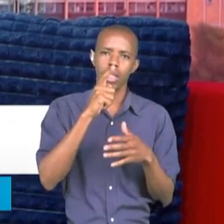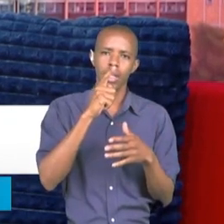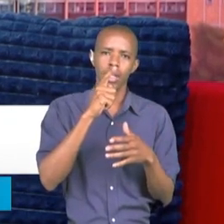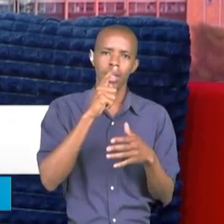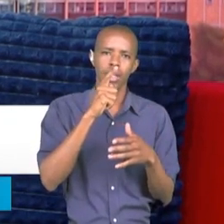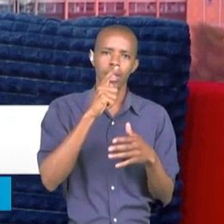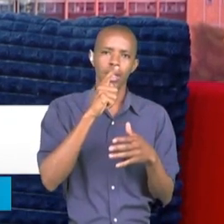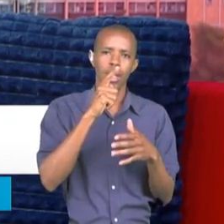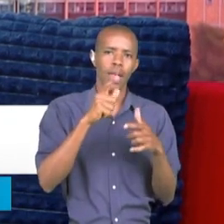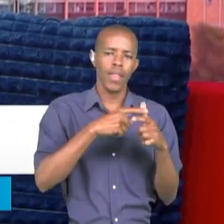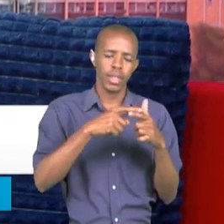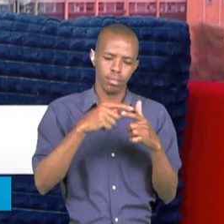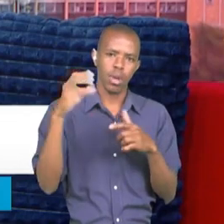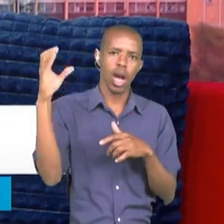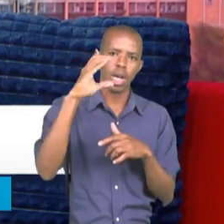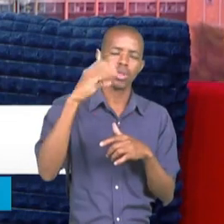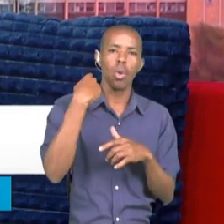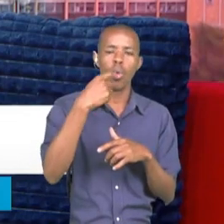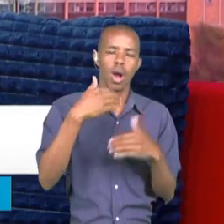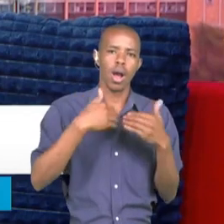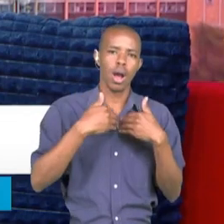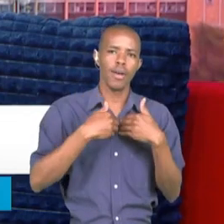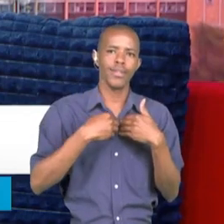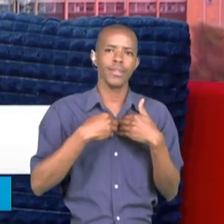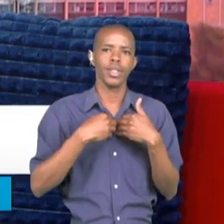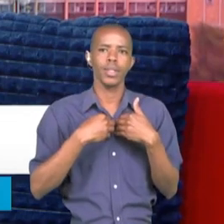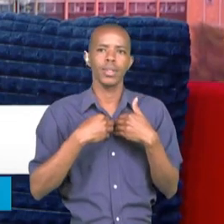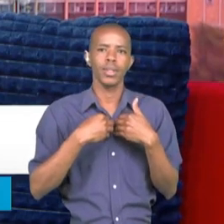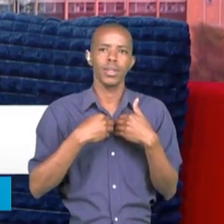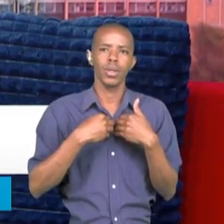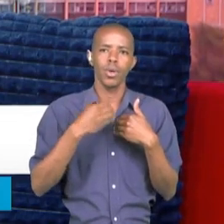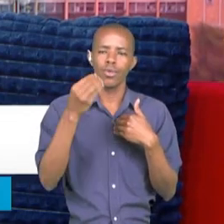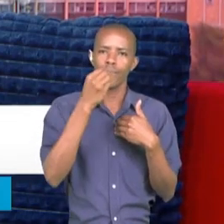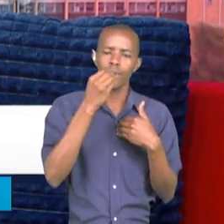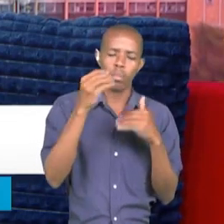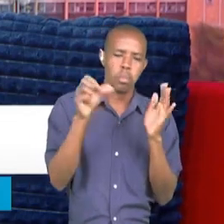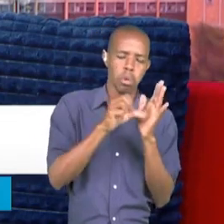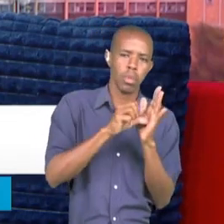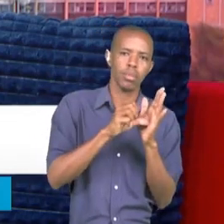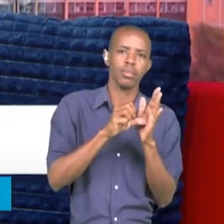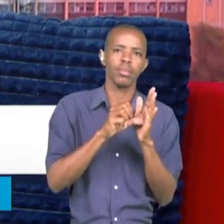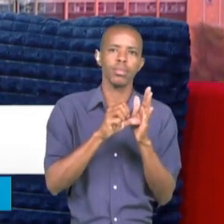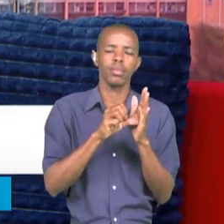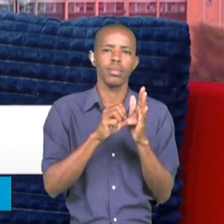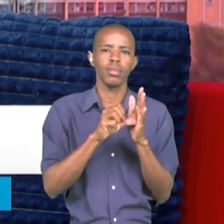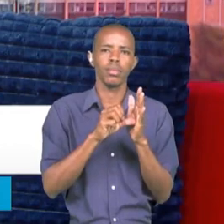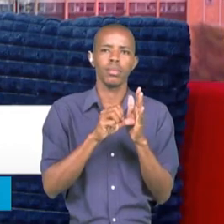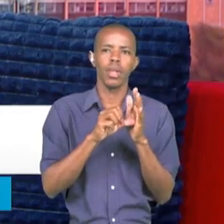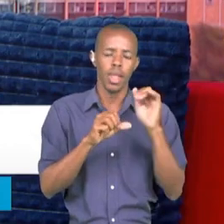the clients who have like say nutritional problems and all that. So we have